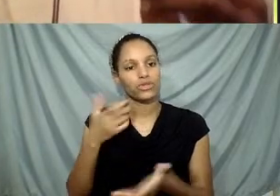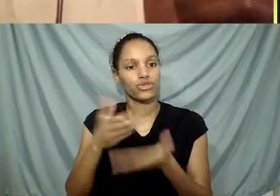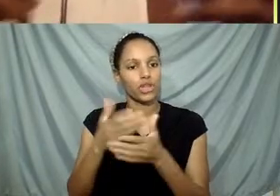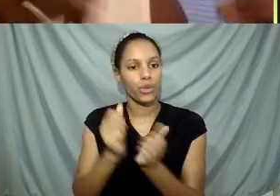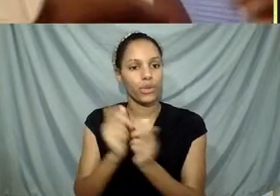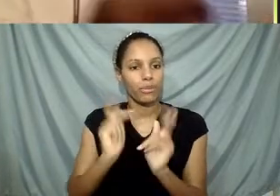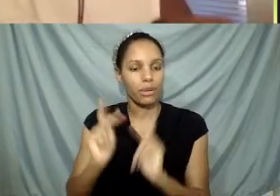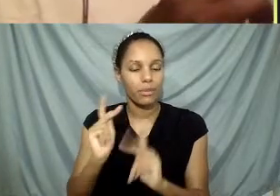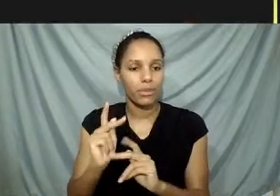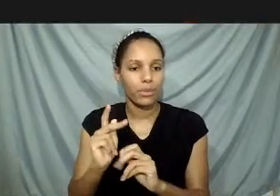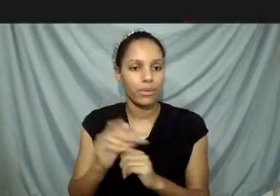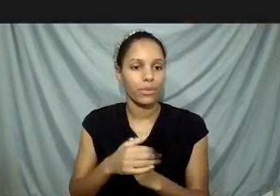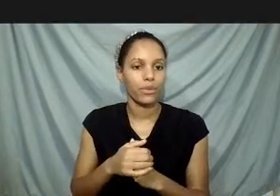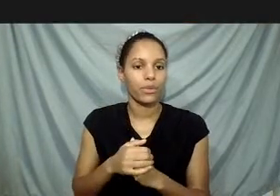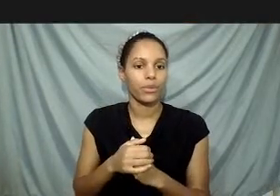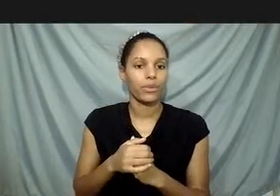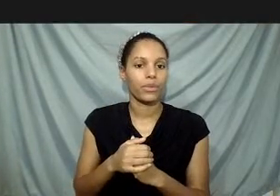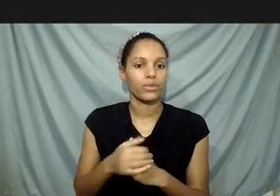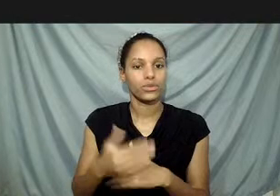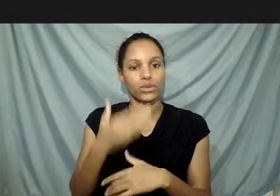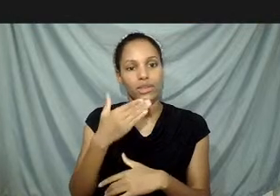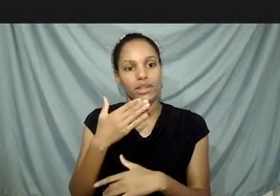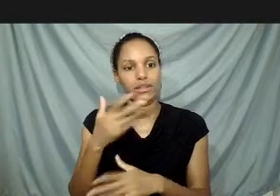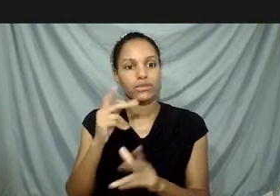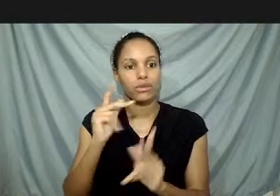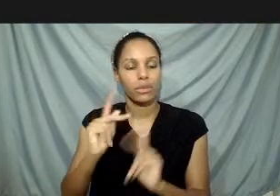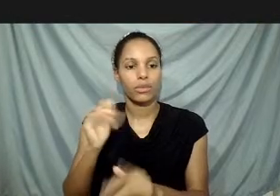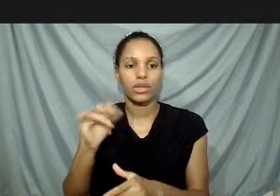just those people who really help to make you possible.